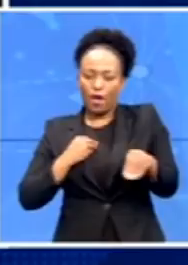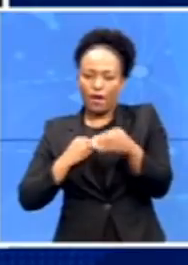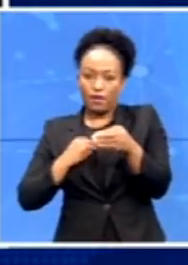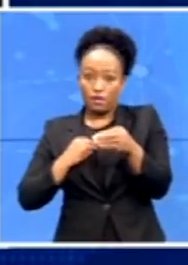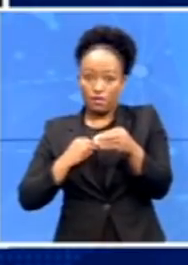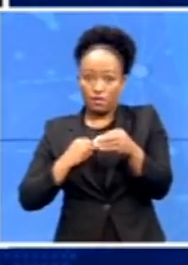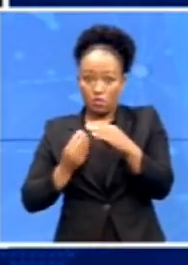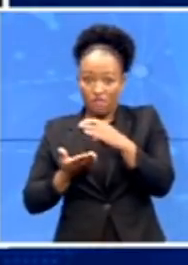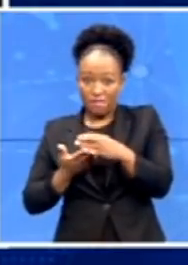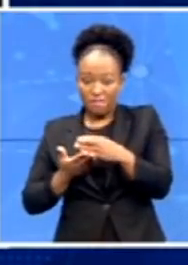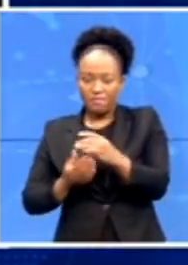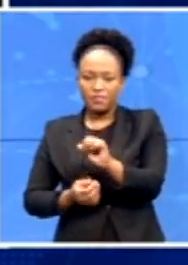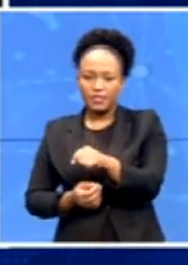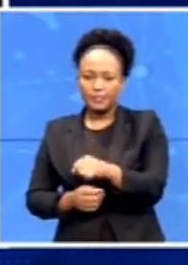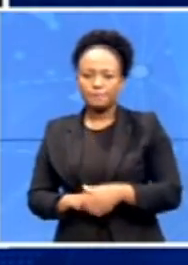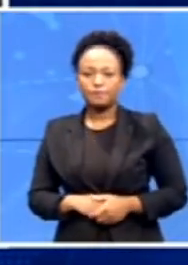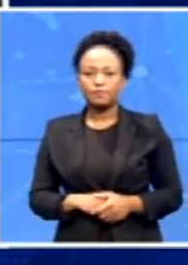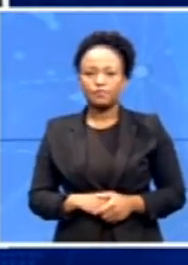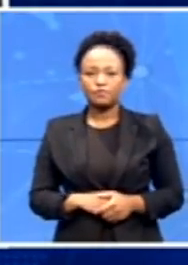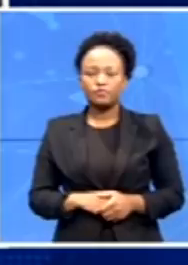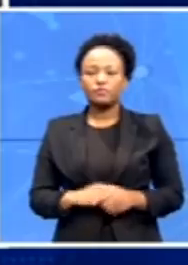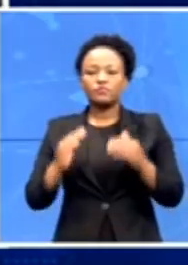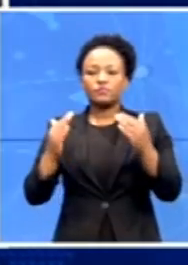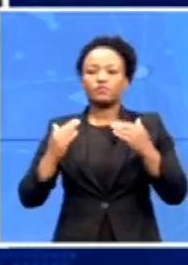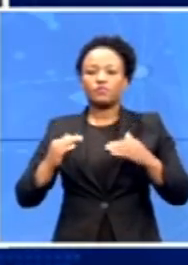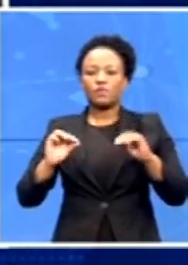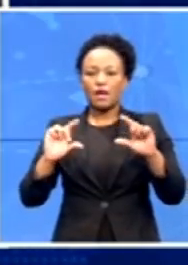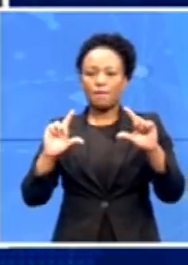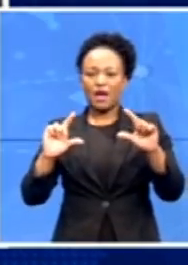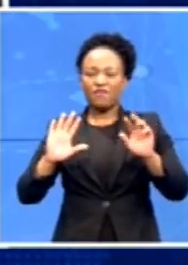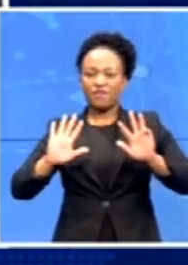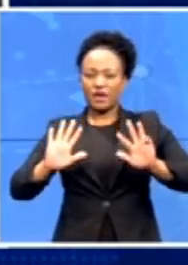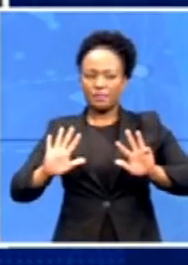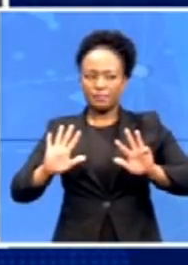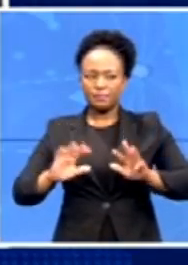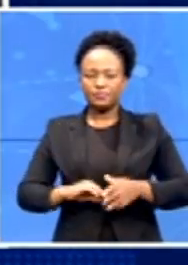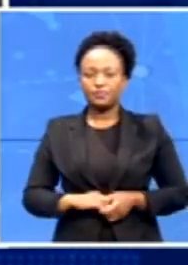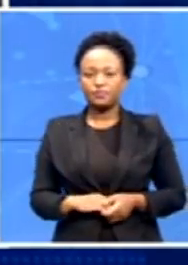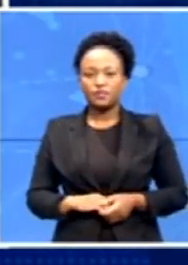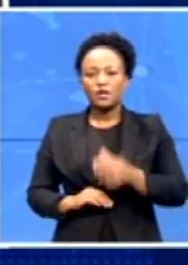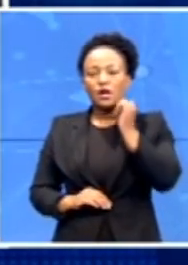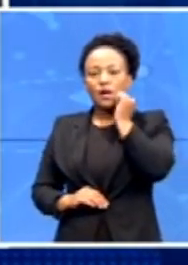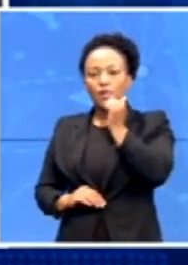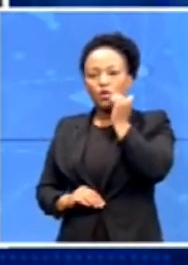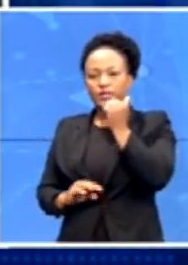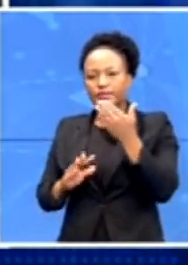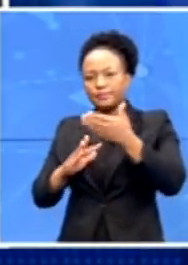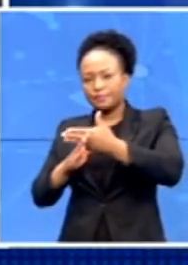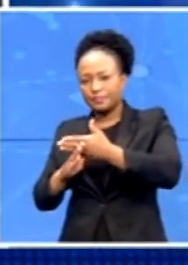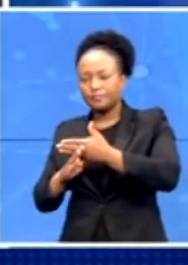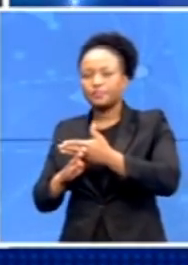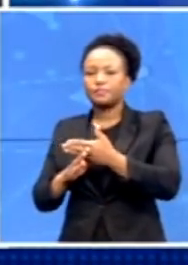Then paragraph 9. My lady, my apologies to my learned friend for the interruption. If I may just